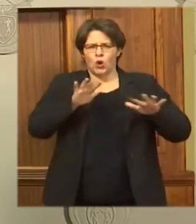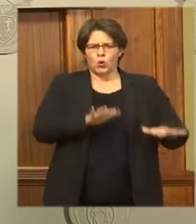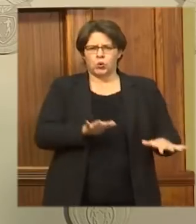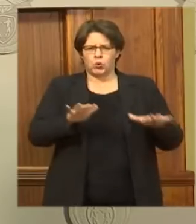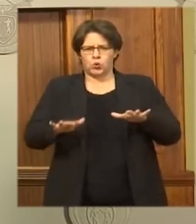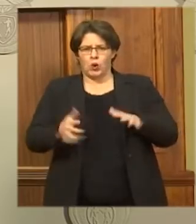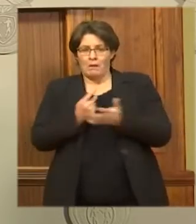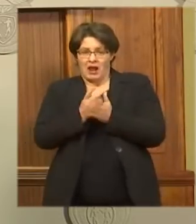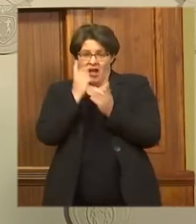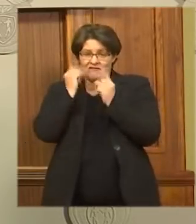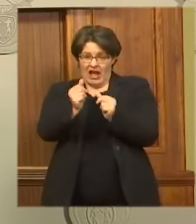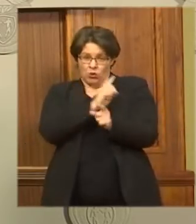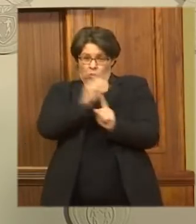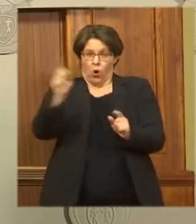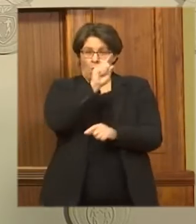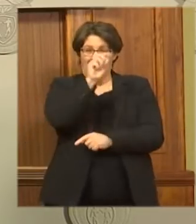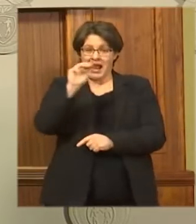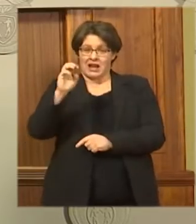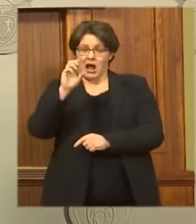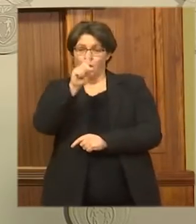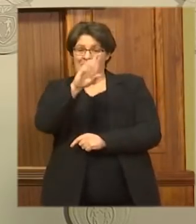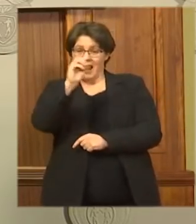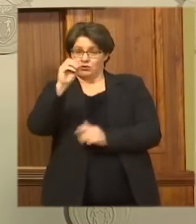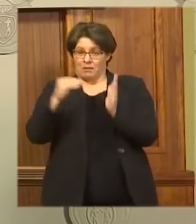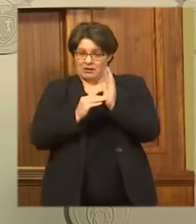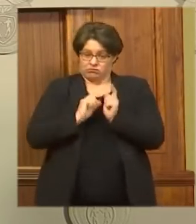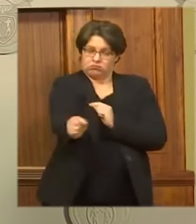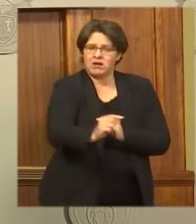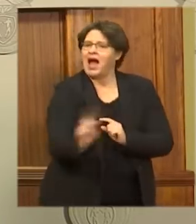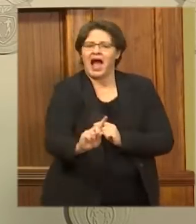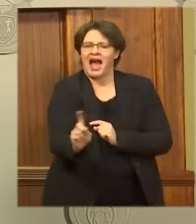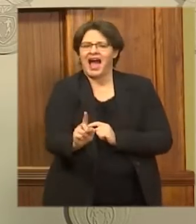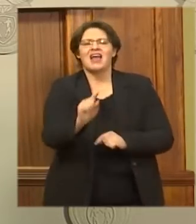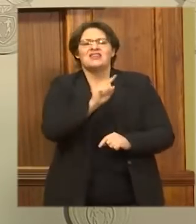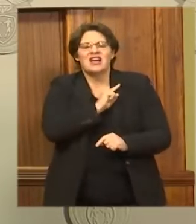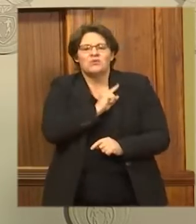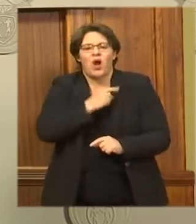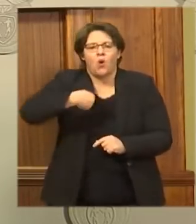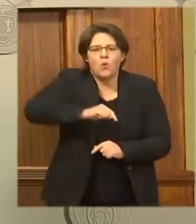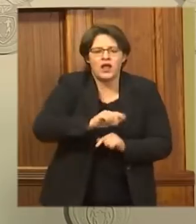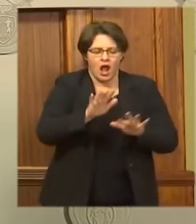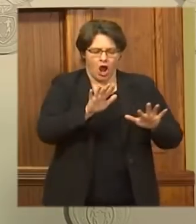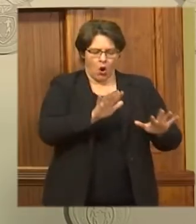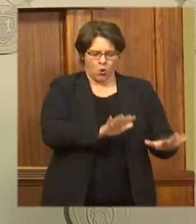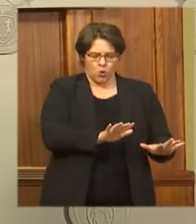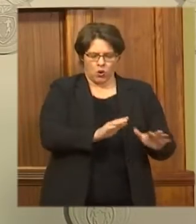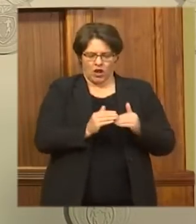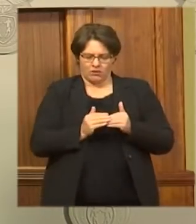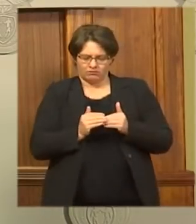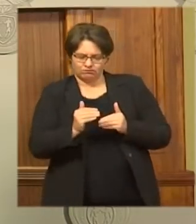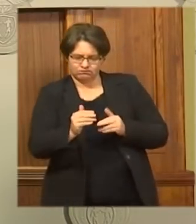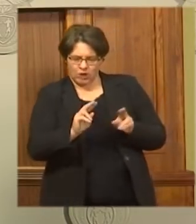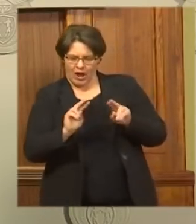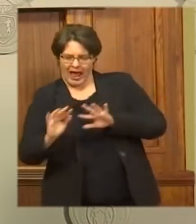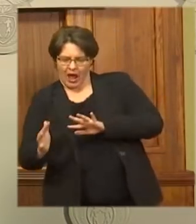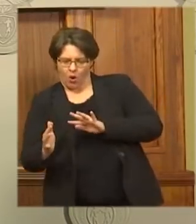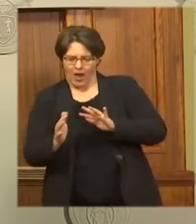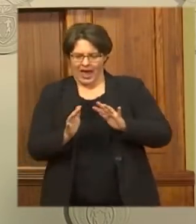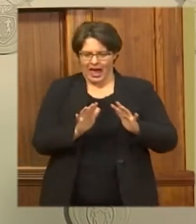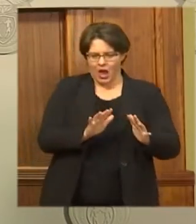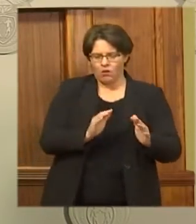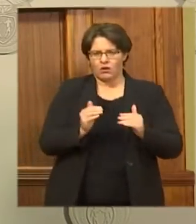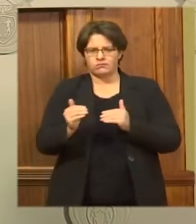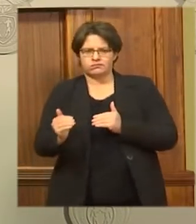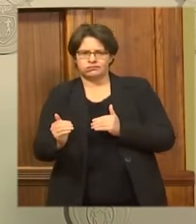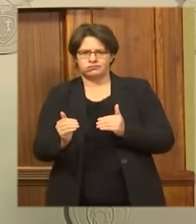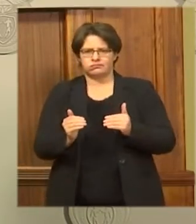we have therefore had to shape our response according to that reality. Over the last few